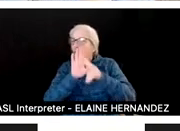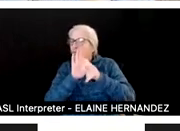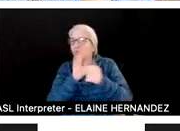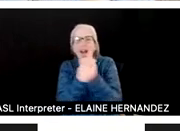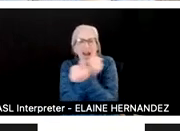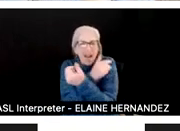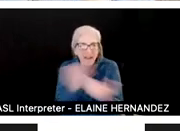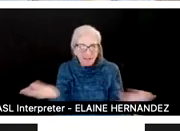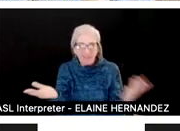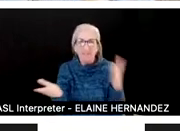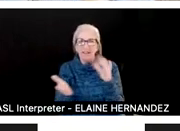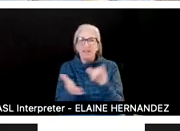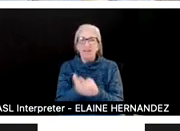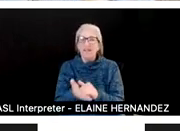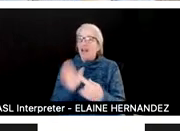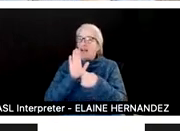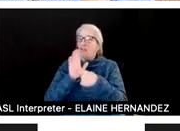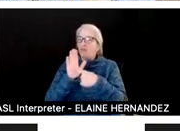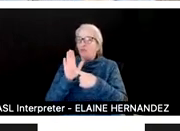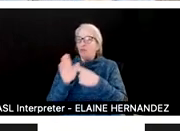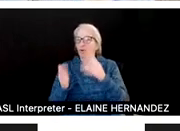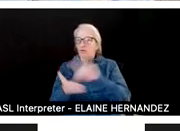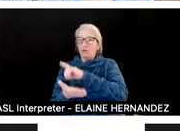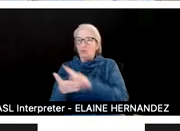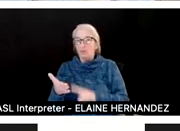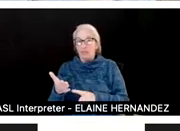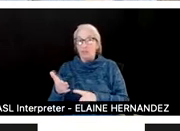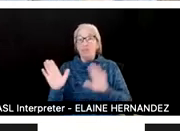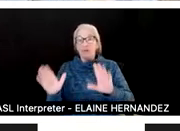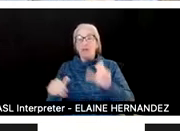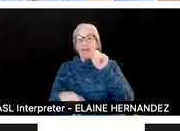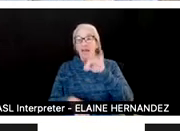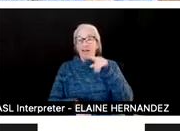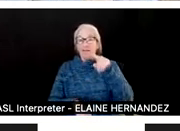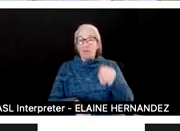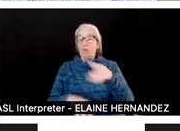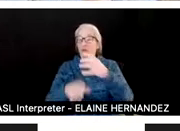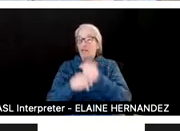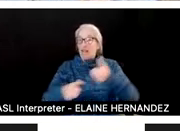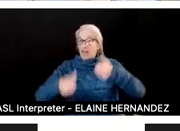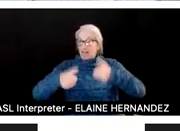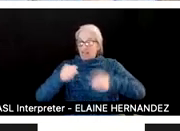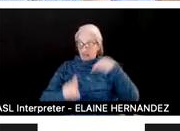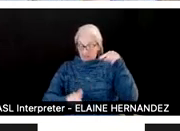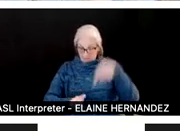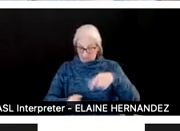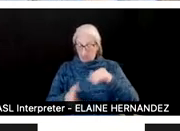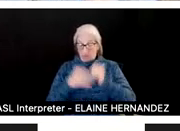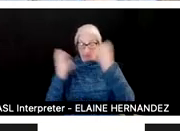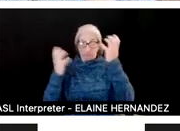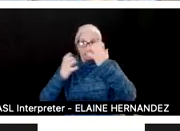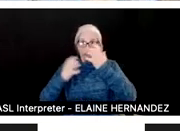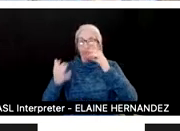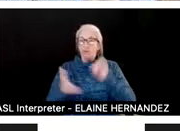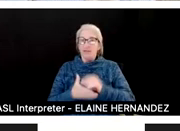Using screenshots of text messages is a really good way of, of documenting discriminatory